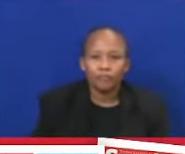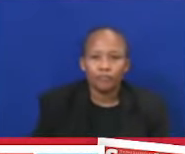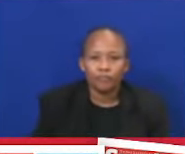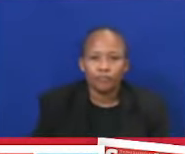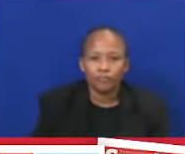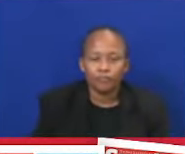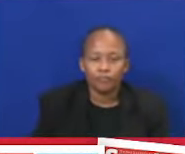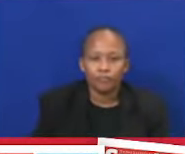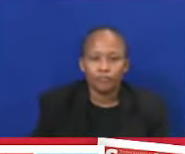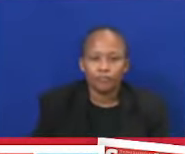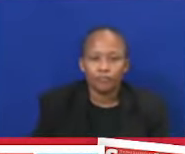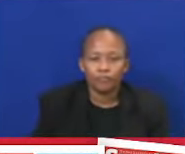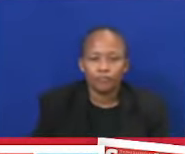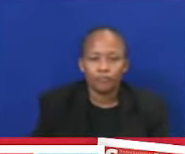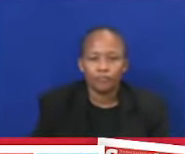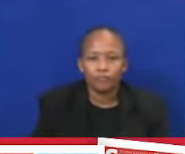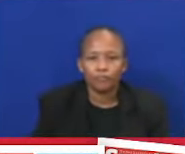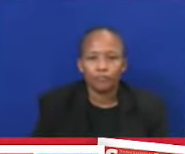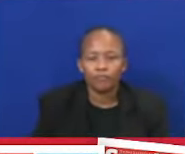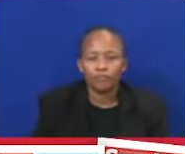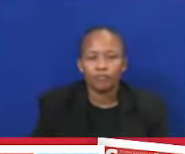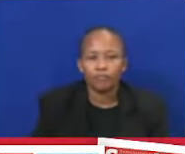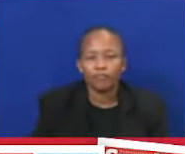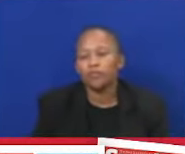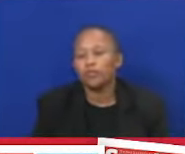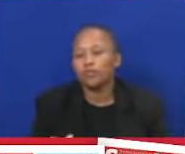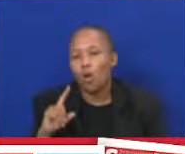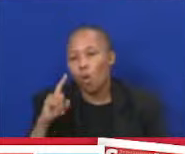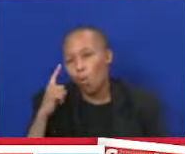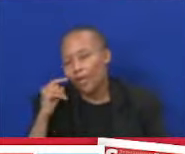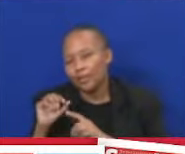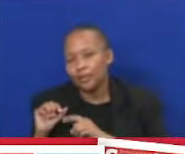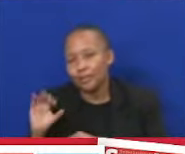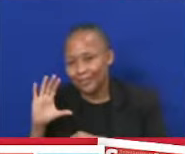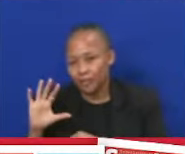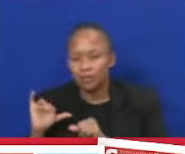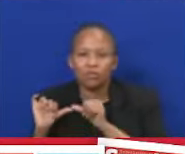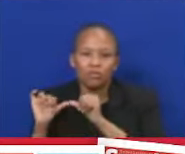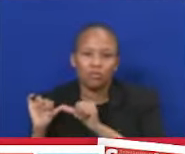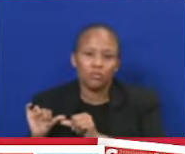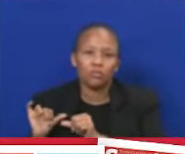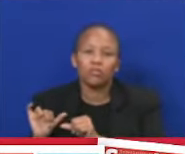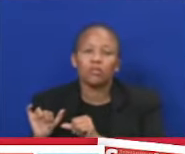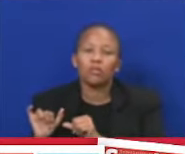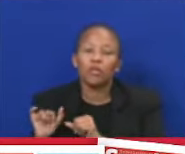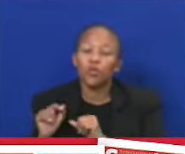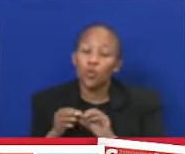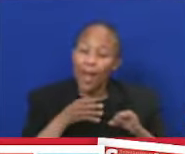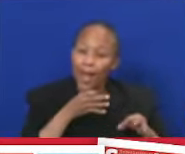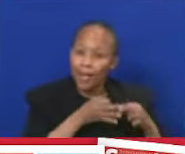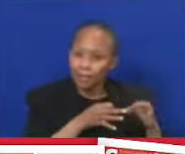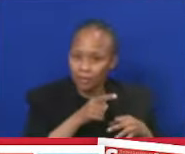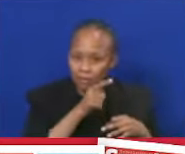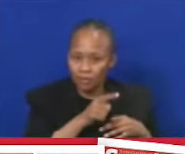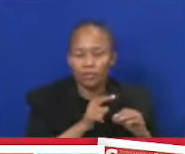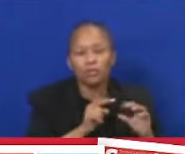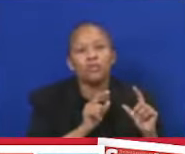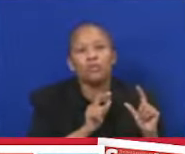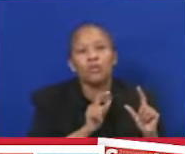Please proceed, Witness C. You were taking the commission through paragraph 33.